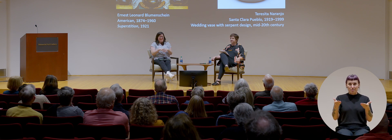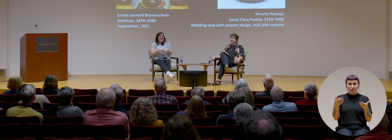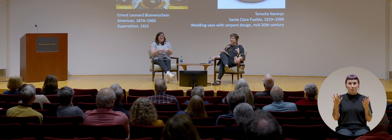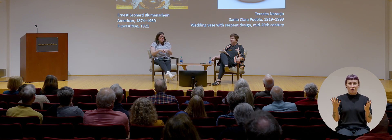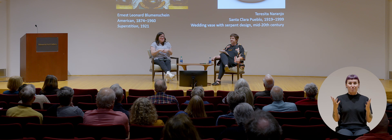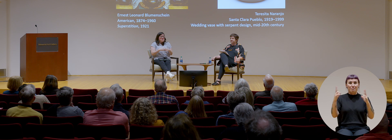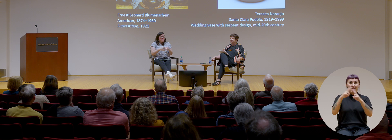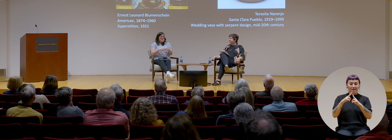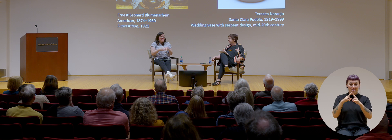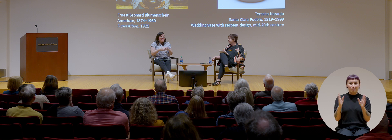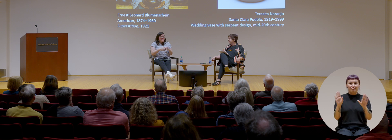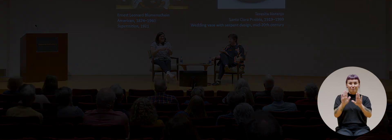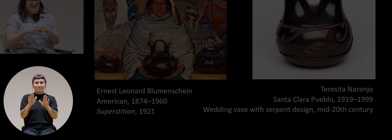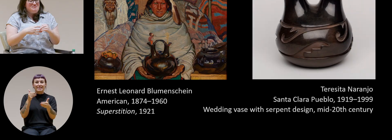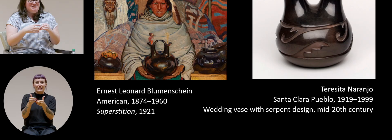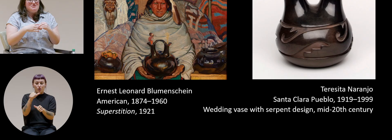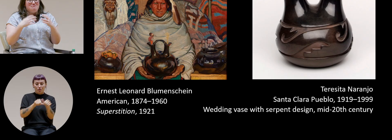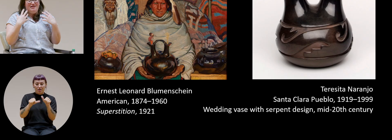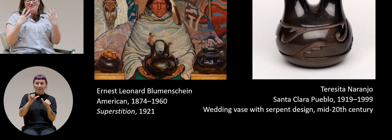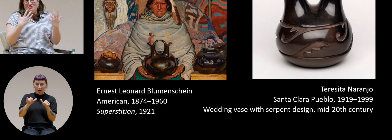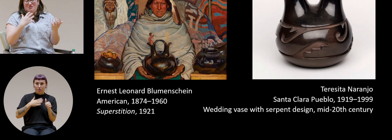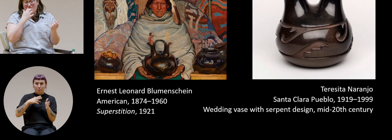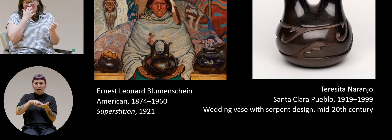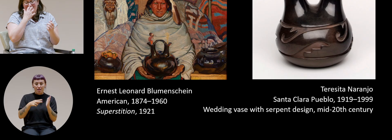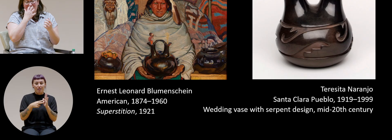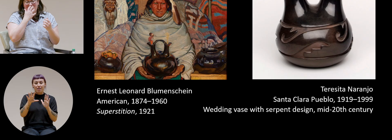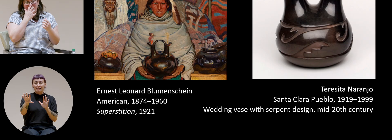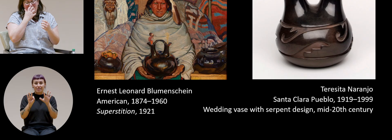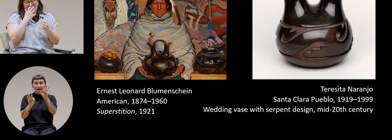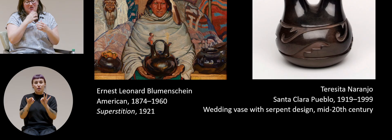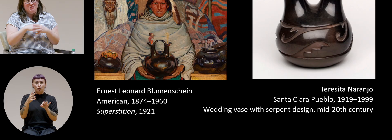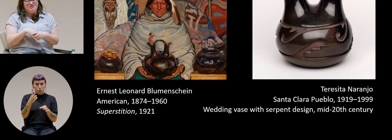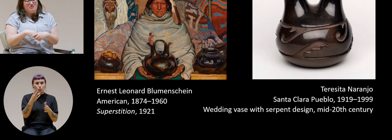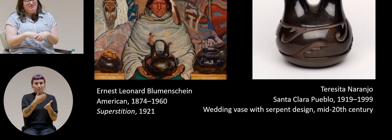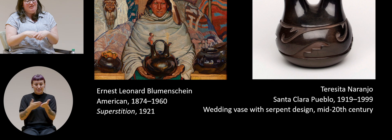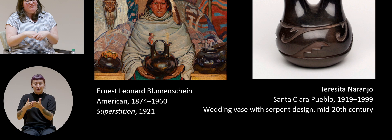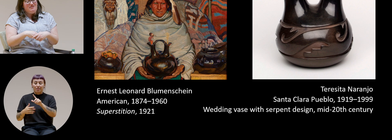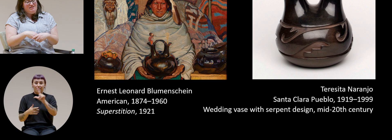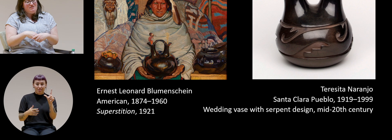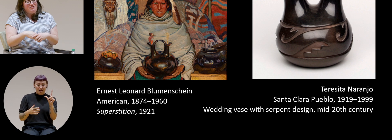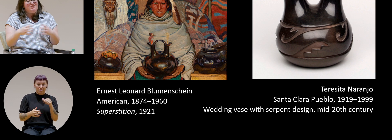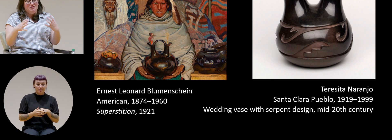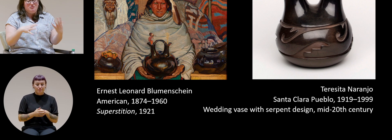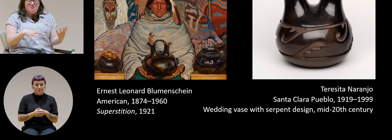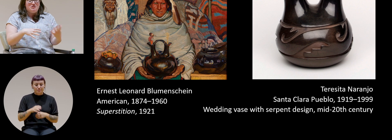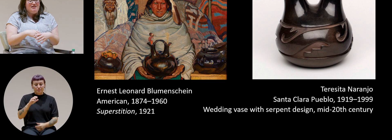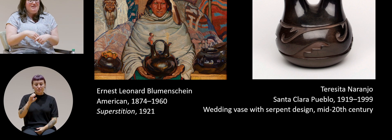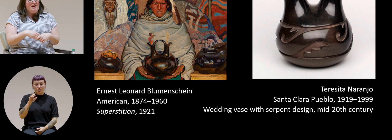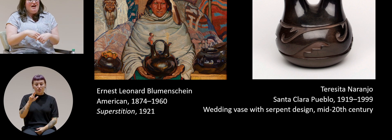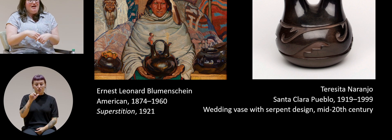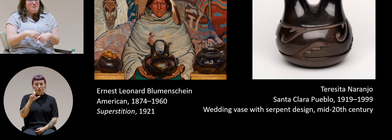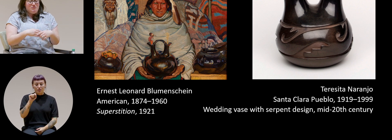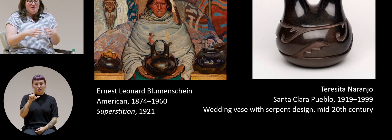paired near one another, because that was my intention with the selection of these two artworks. So on the left is Ernest Leonard